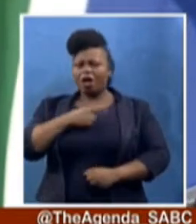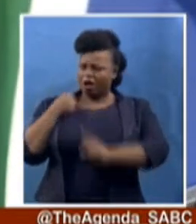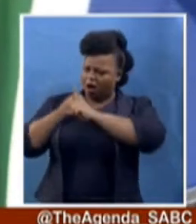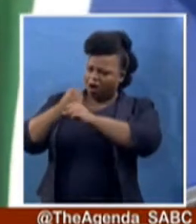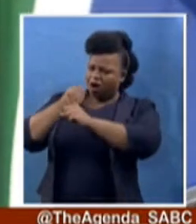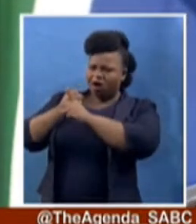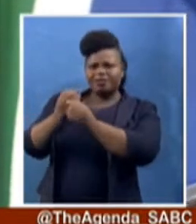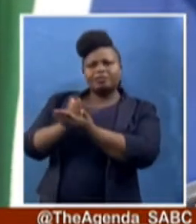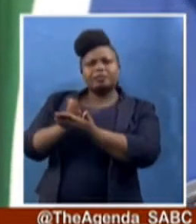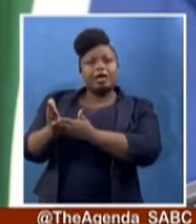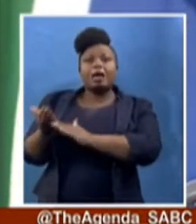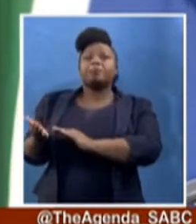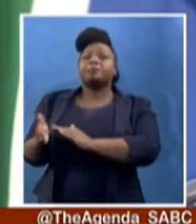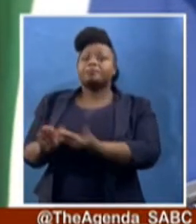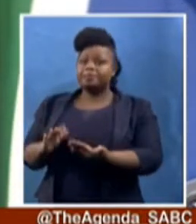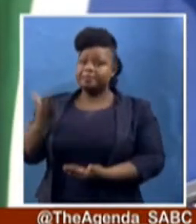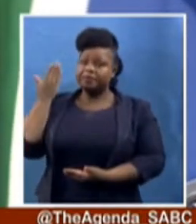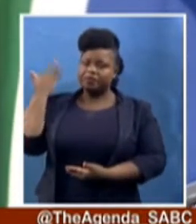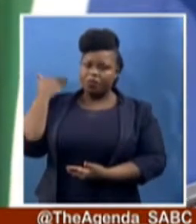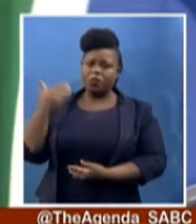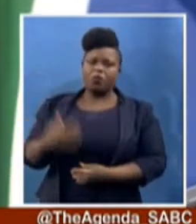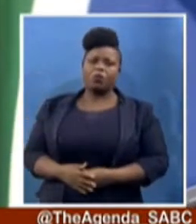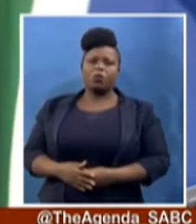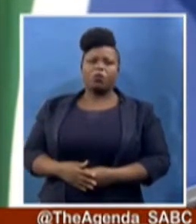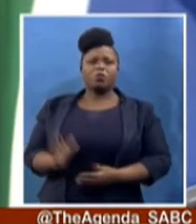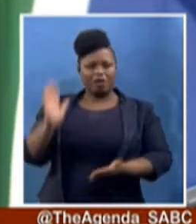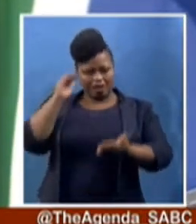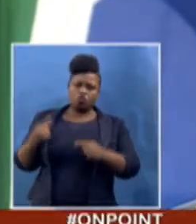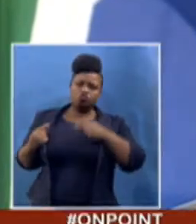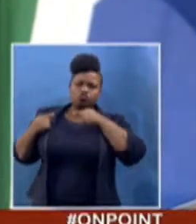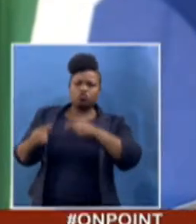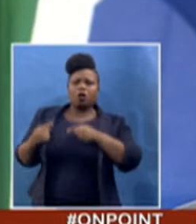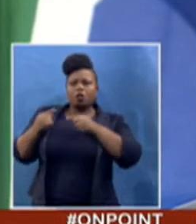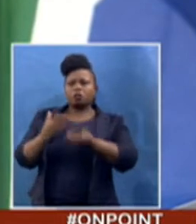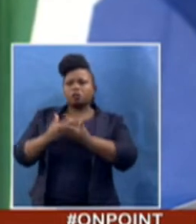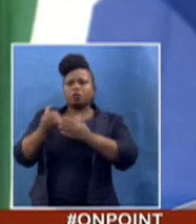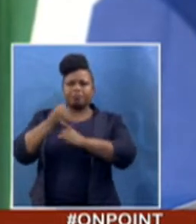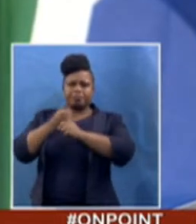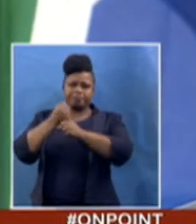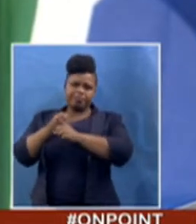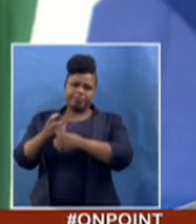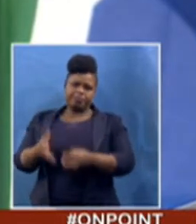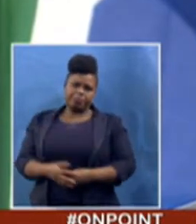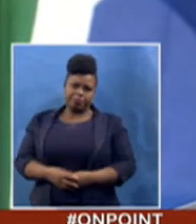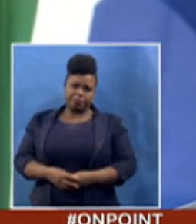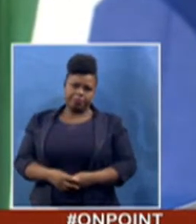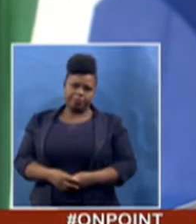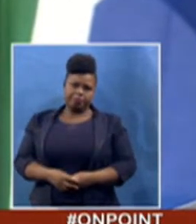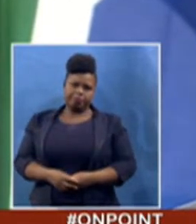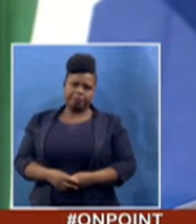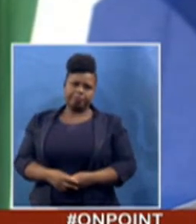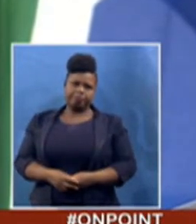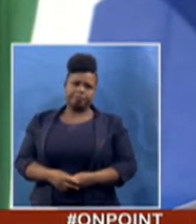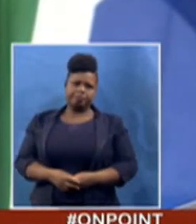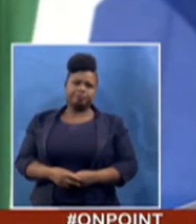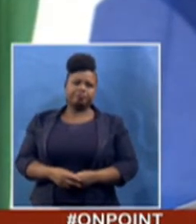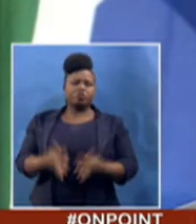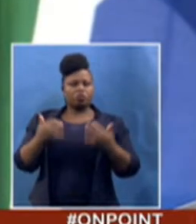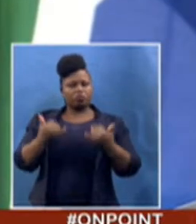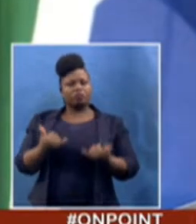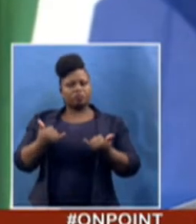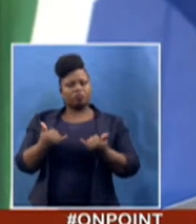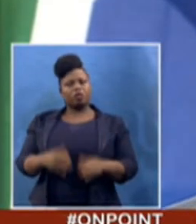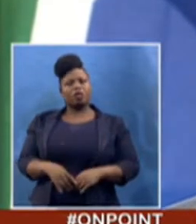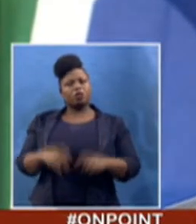here through the struggles of those who have come before us. Celebrate this day and celebrate their lives as